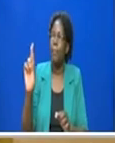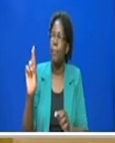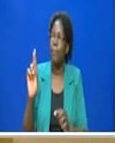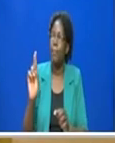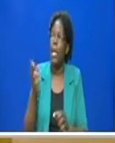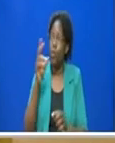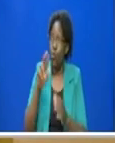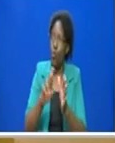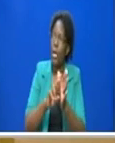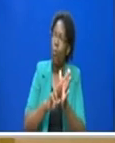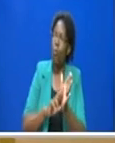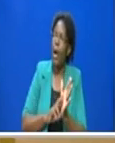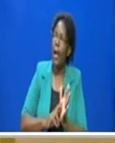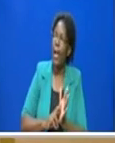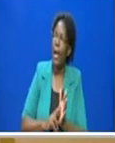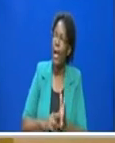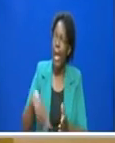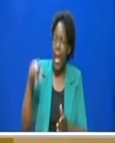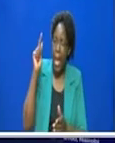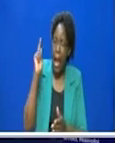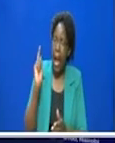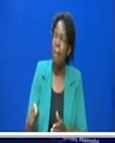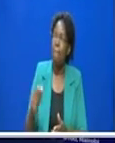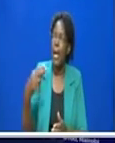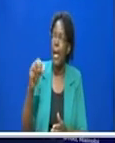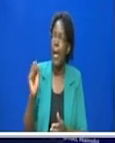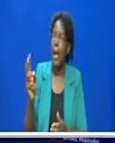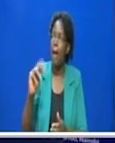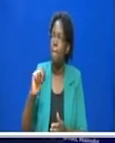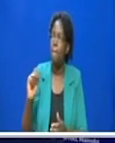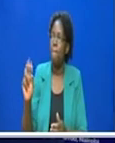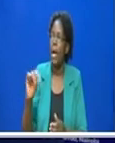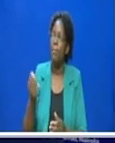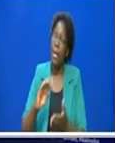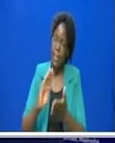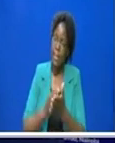You require a hammer. Okay. You require some water.